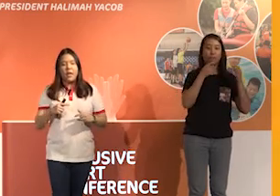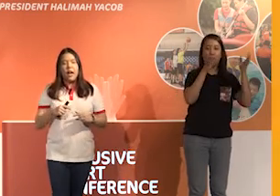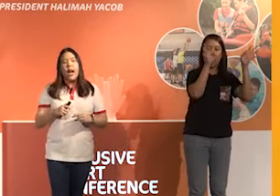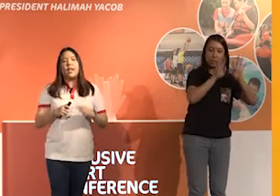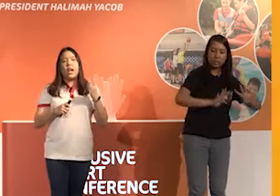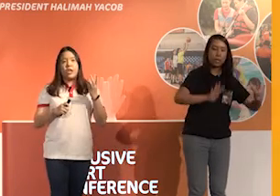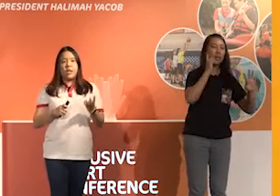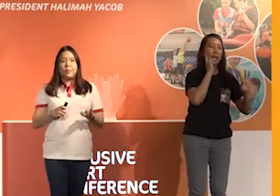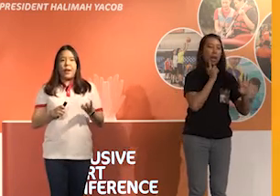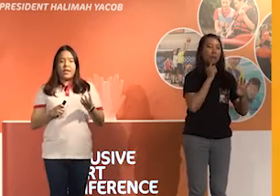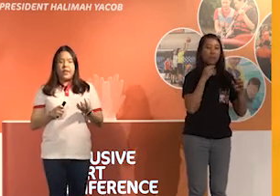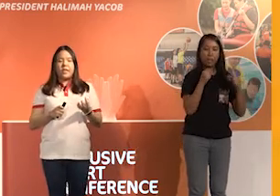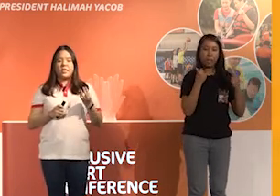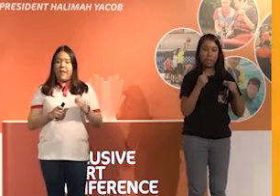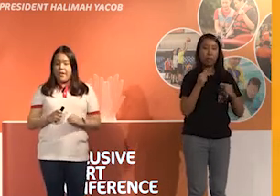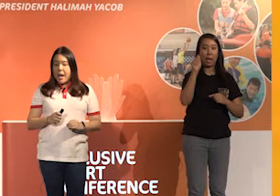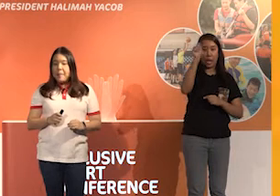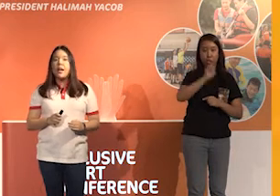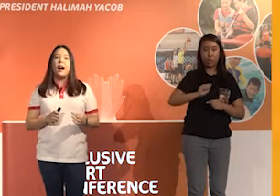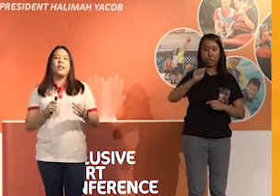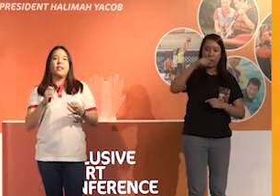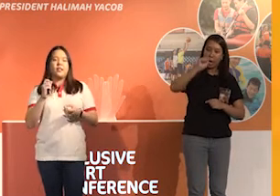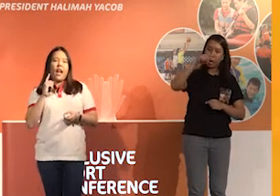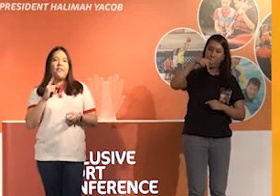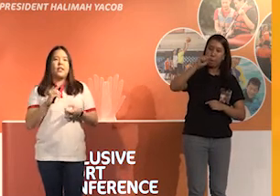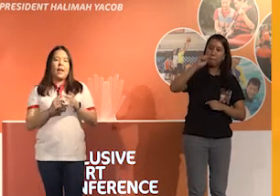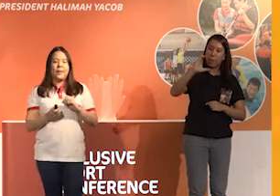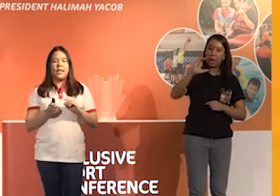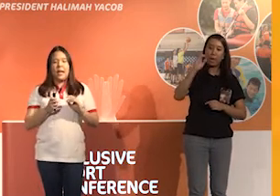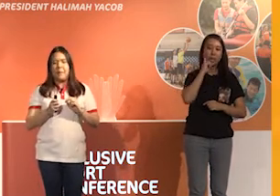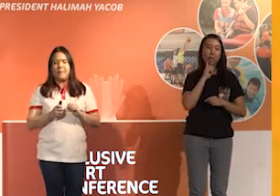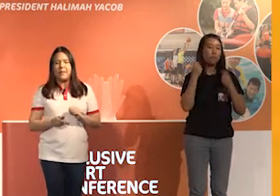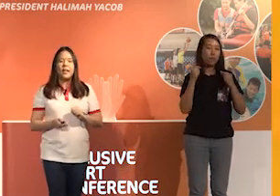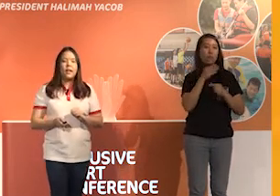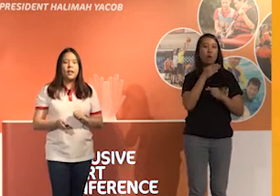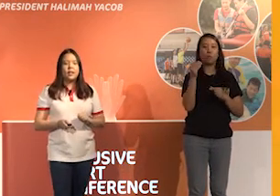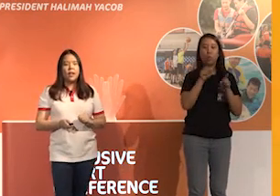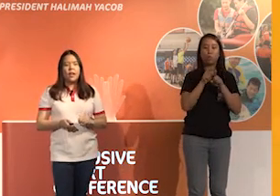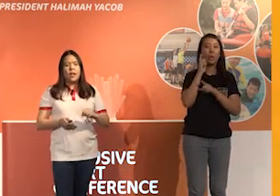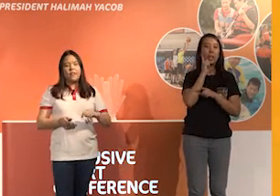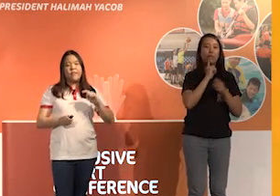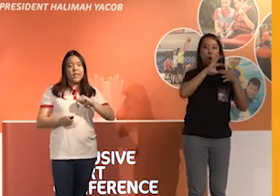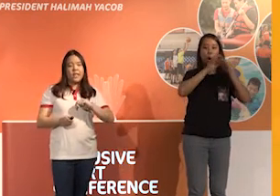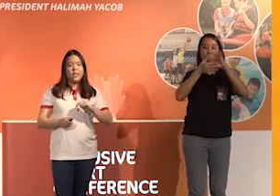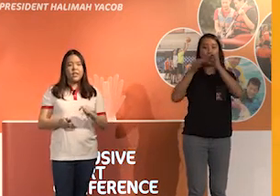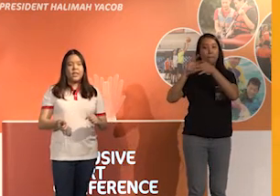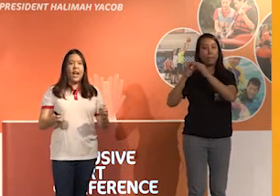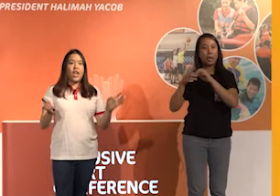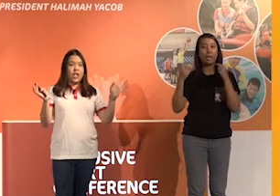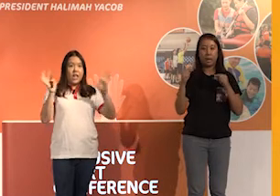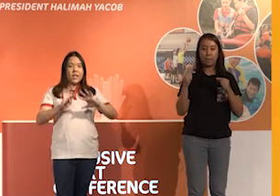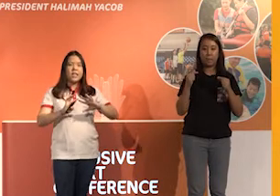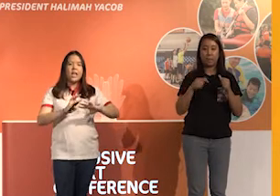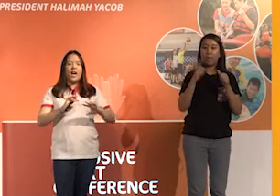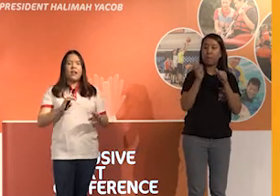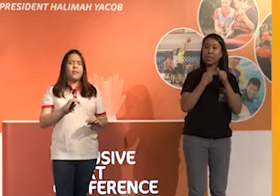Game and Asia Pacific Deaf Game and Deaf in Rapid Game. First thing you see